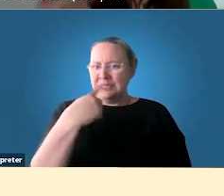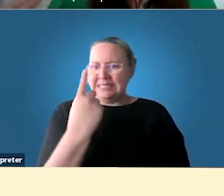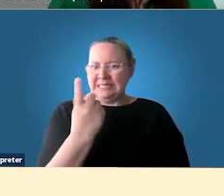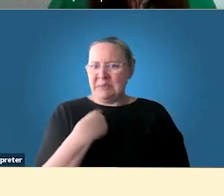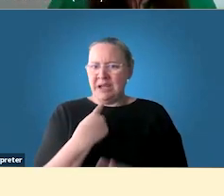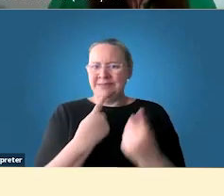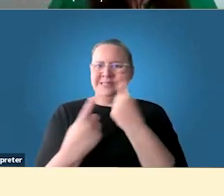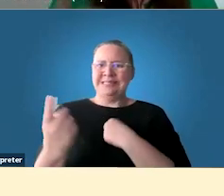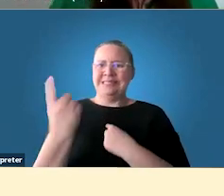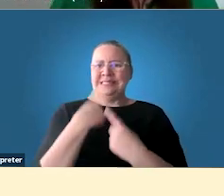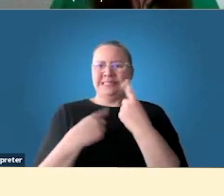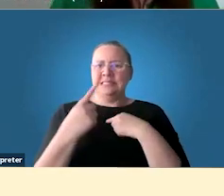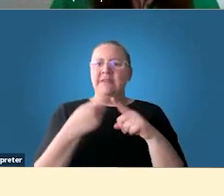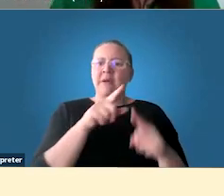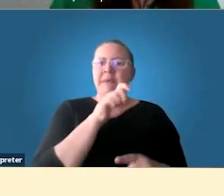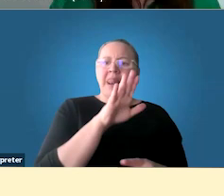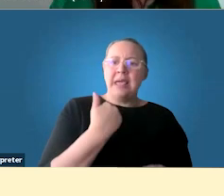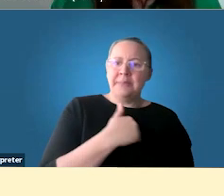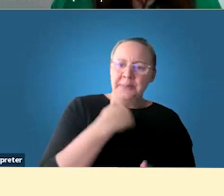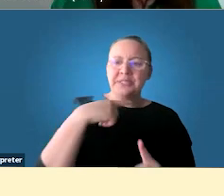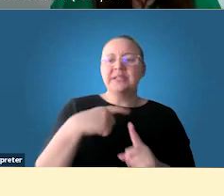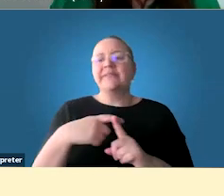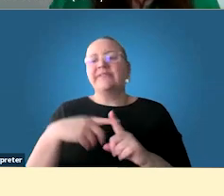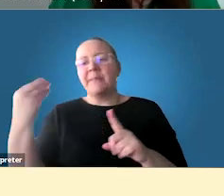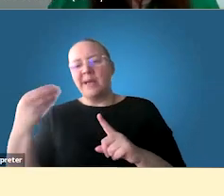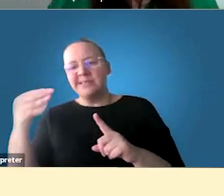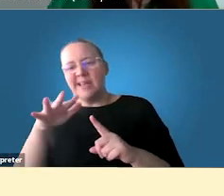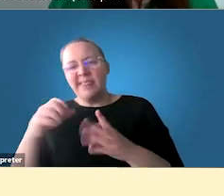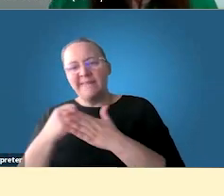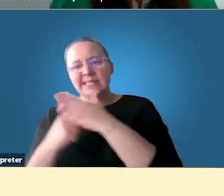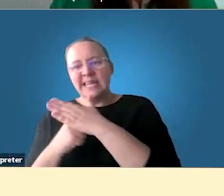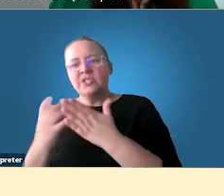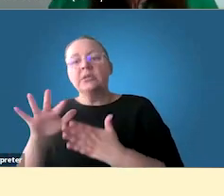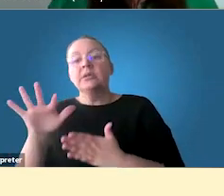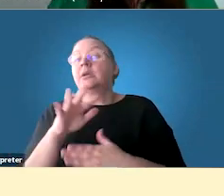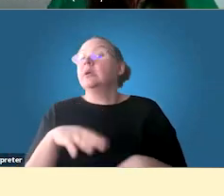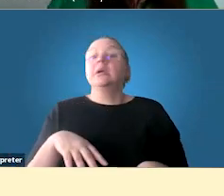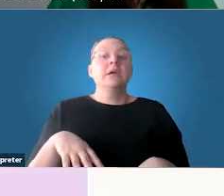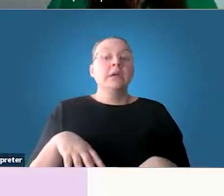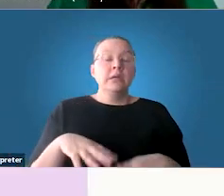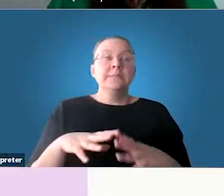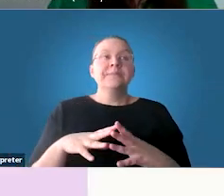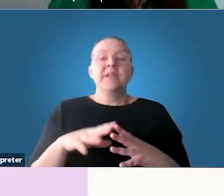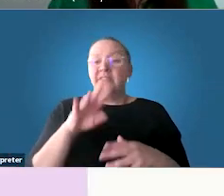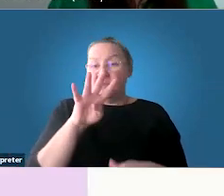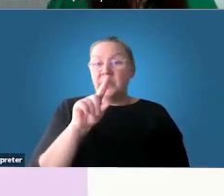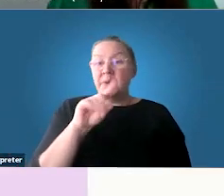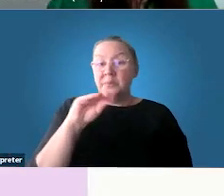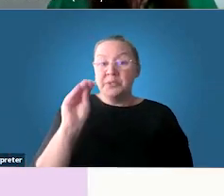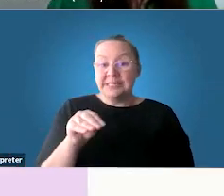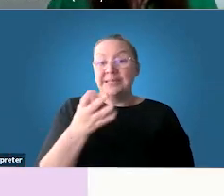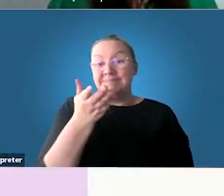got from lab members and from folks outside of the foundation is that only 41% of